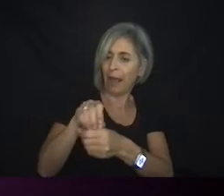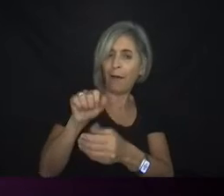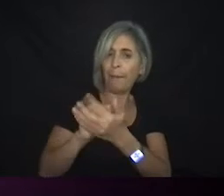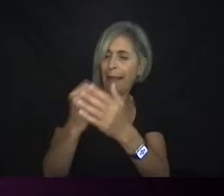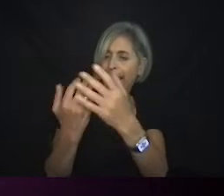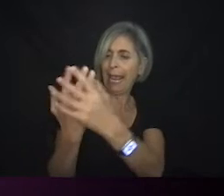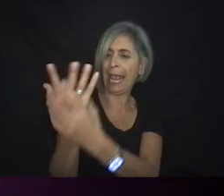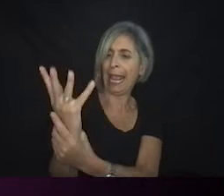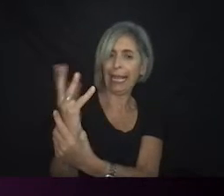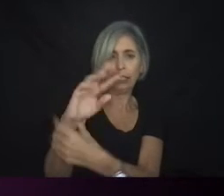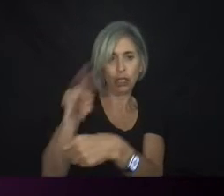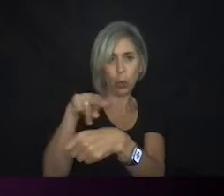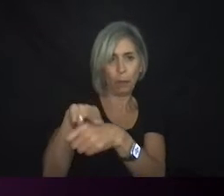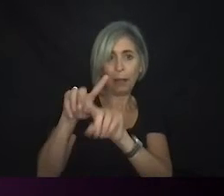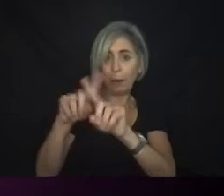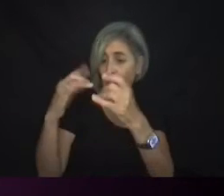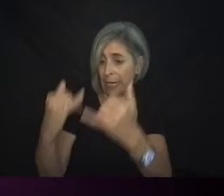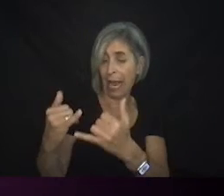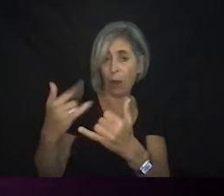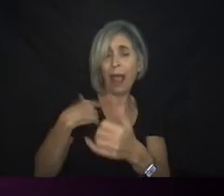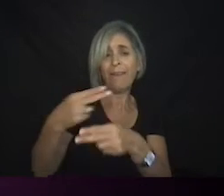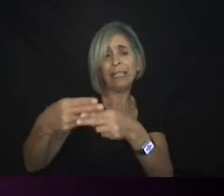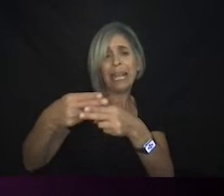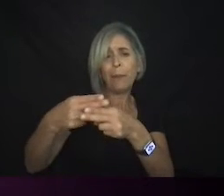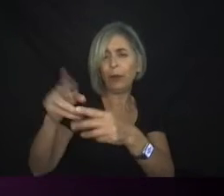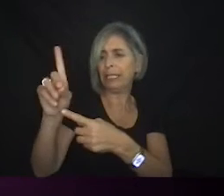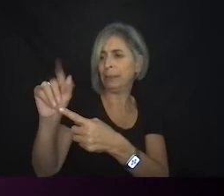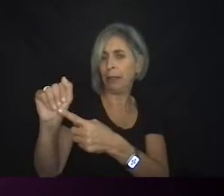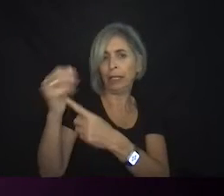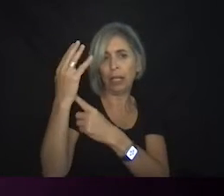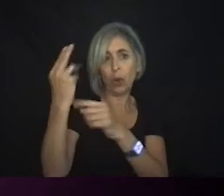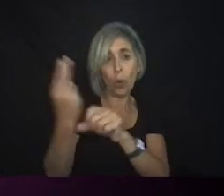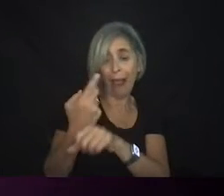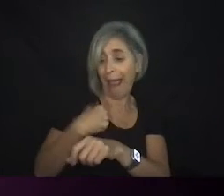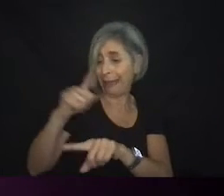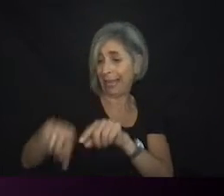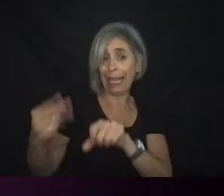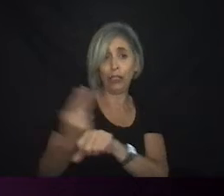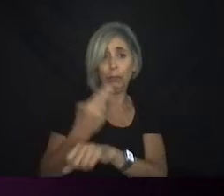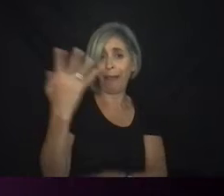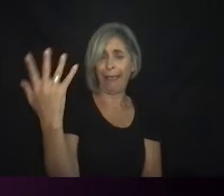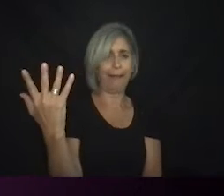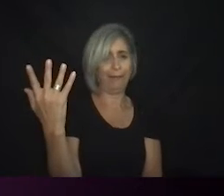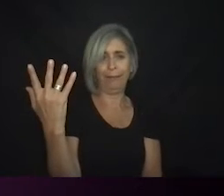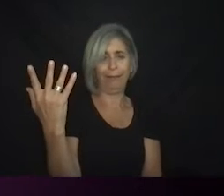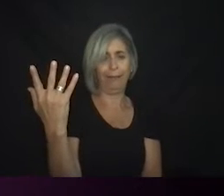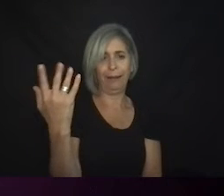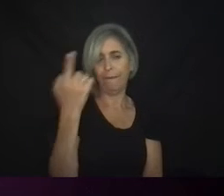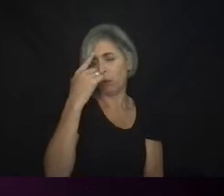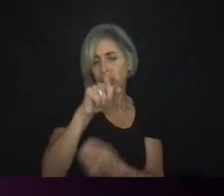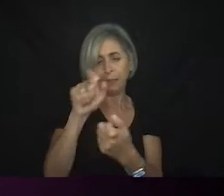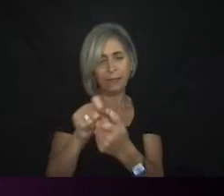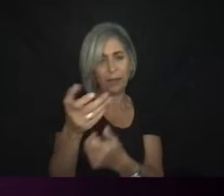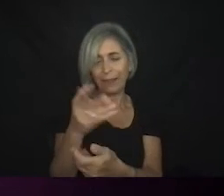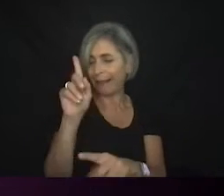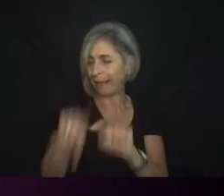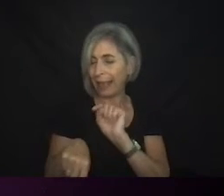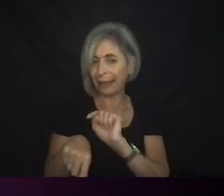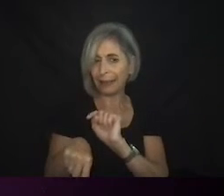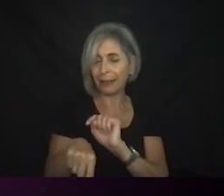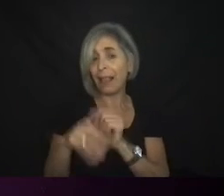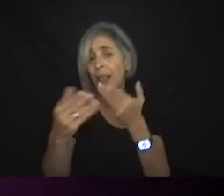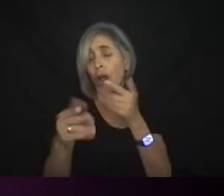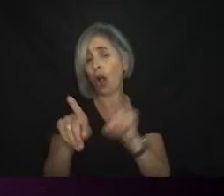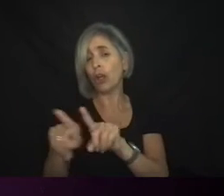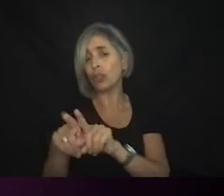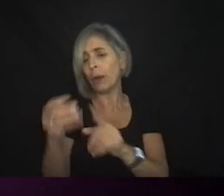hands, but right now I also have a temporary disability where I can't use my hand to do certain things. And then maybe I